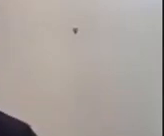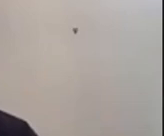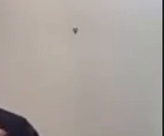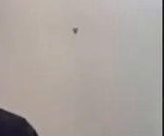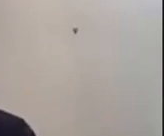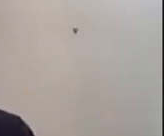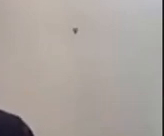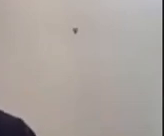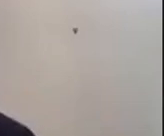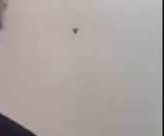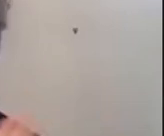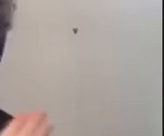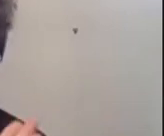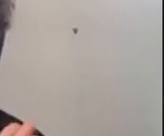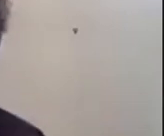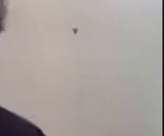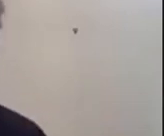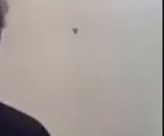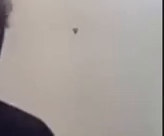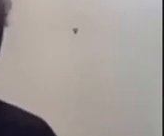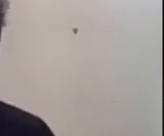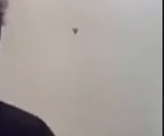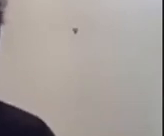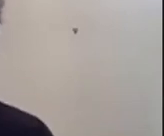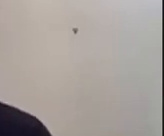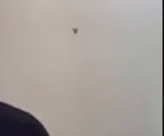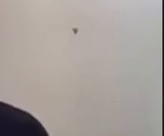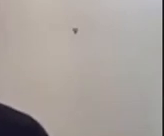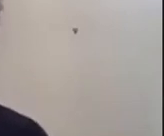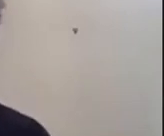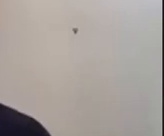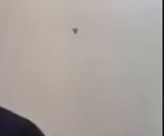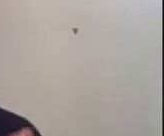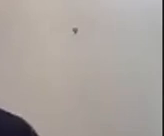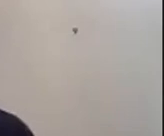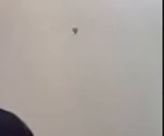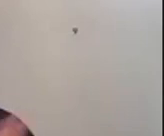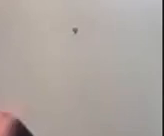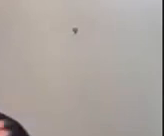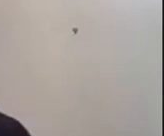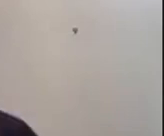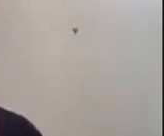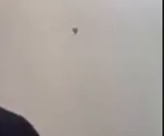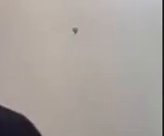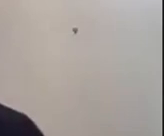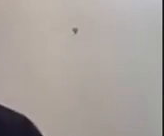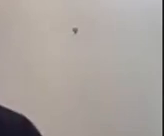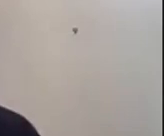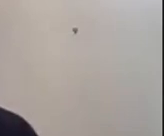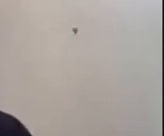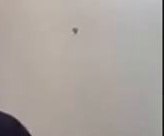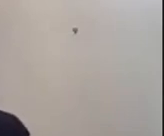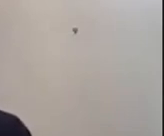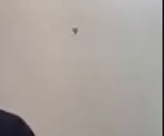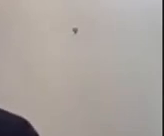will be to get every school to look for their access plans, revise them, and start putting pressure on the